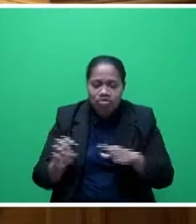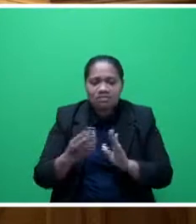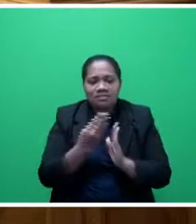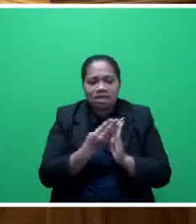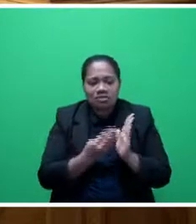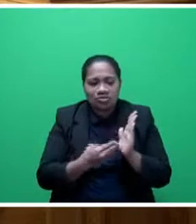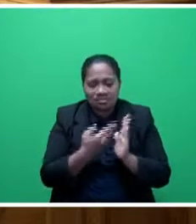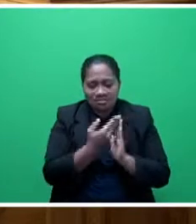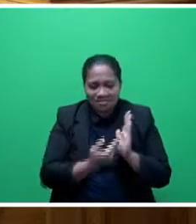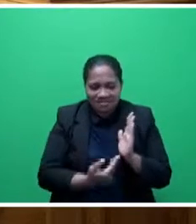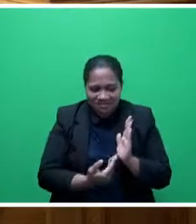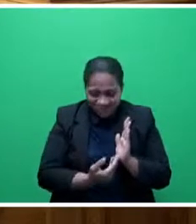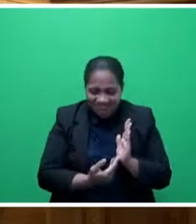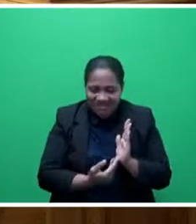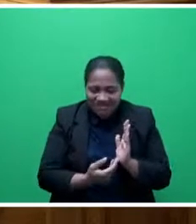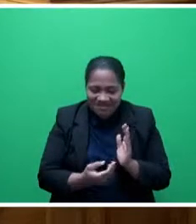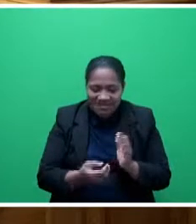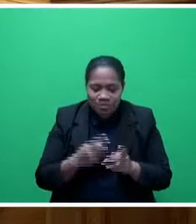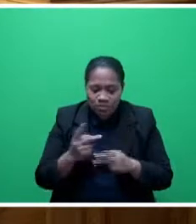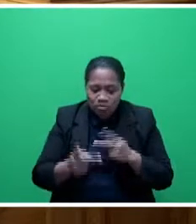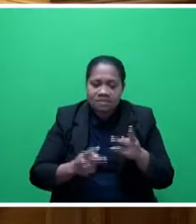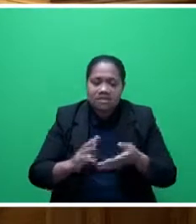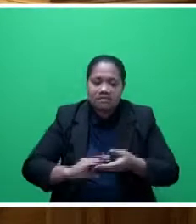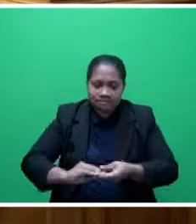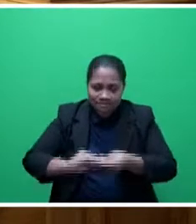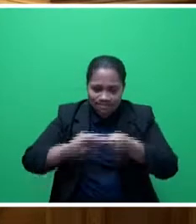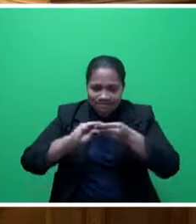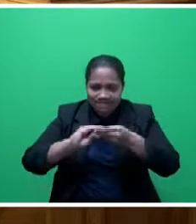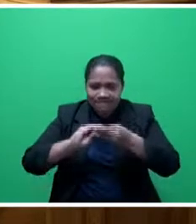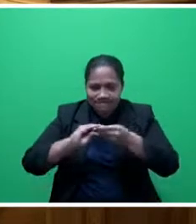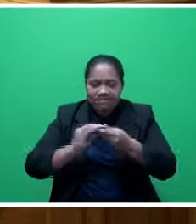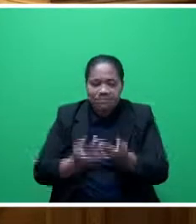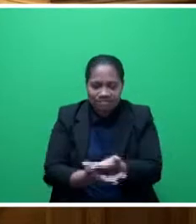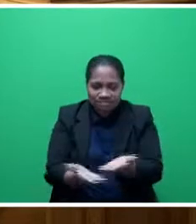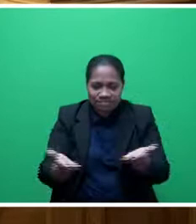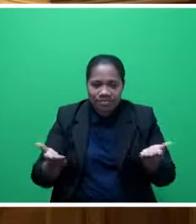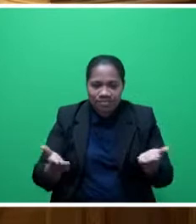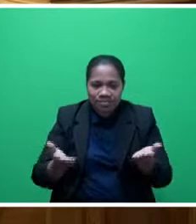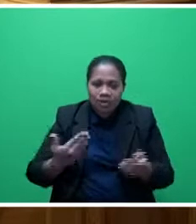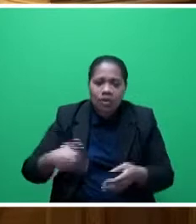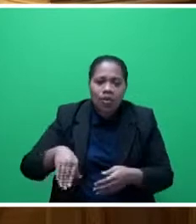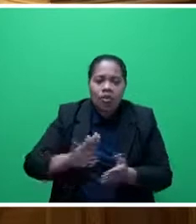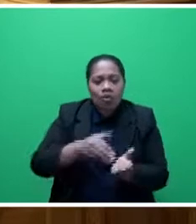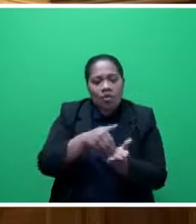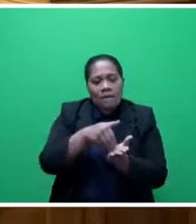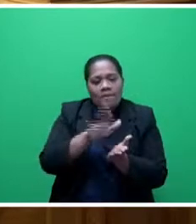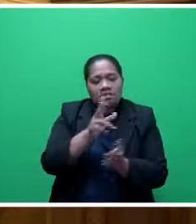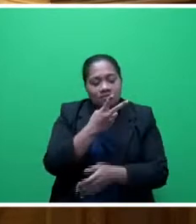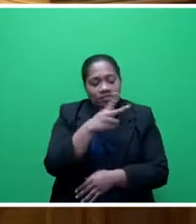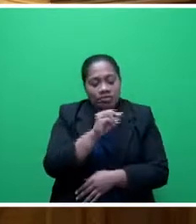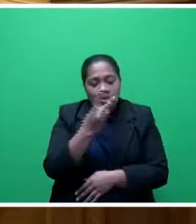process, and I congratulate you all for the passing of the